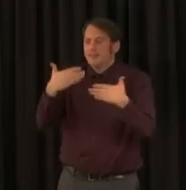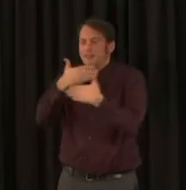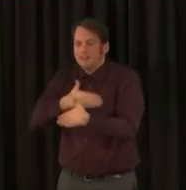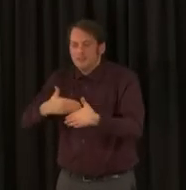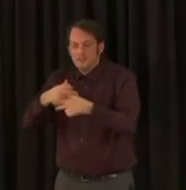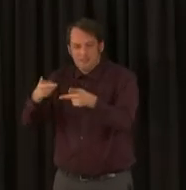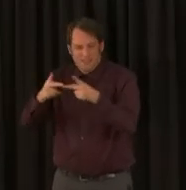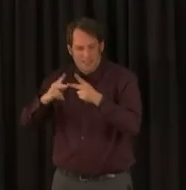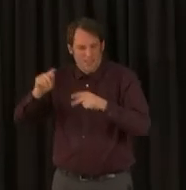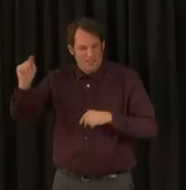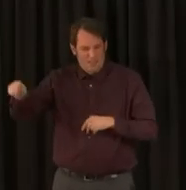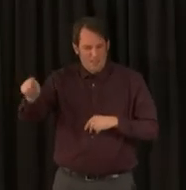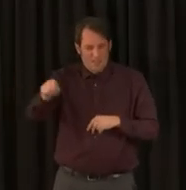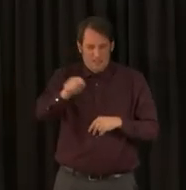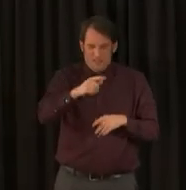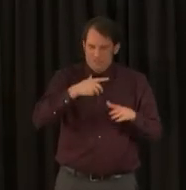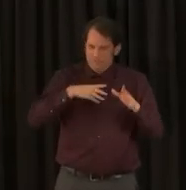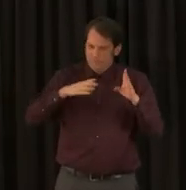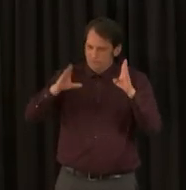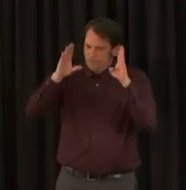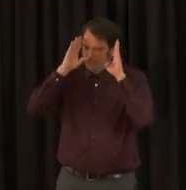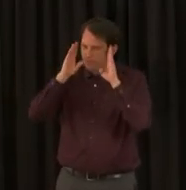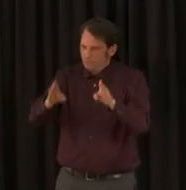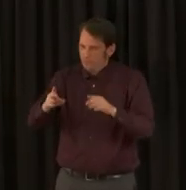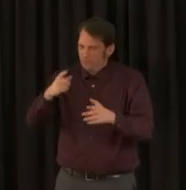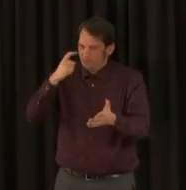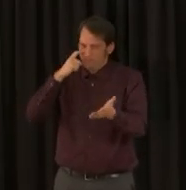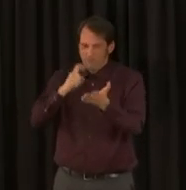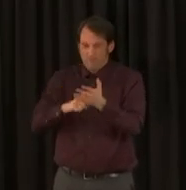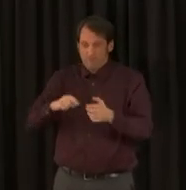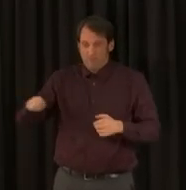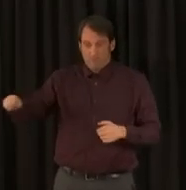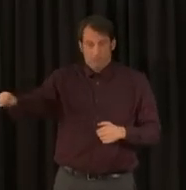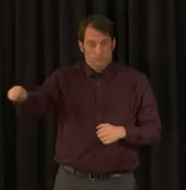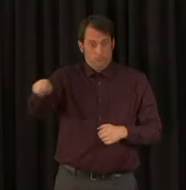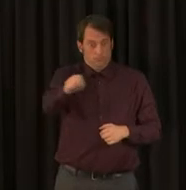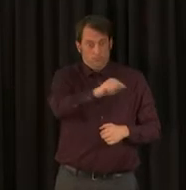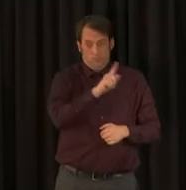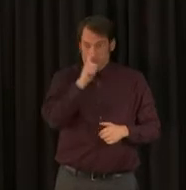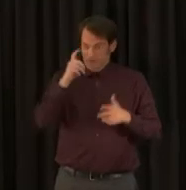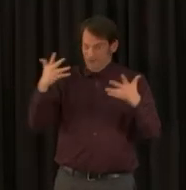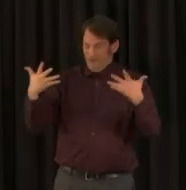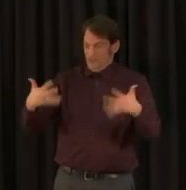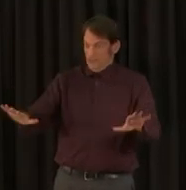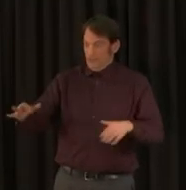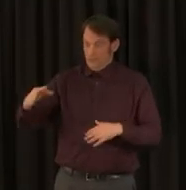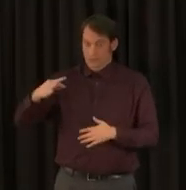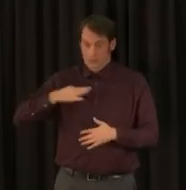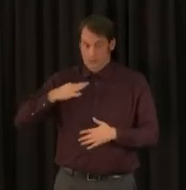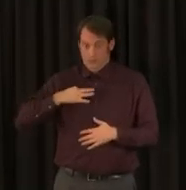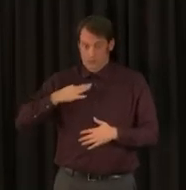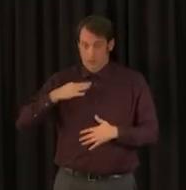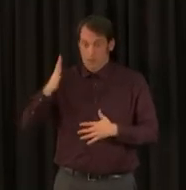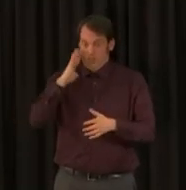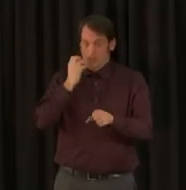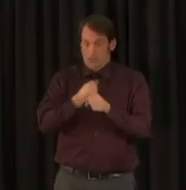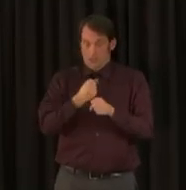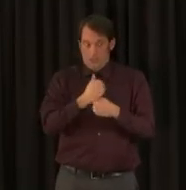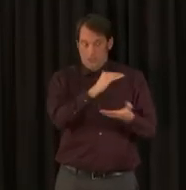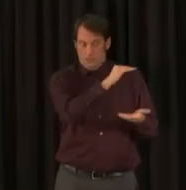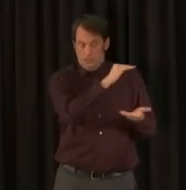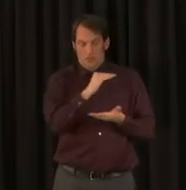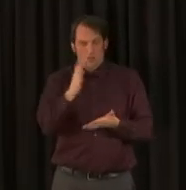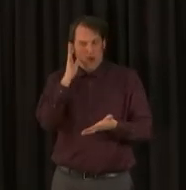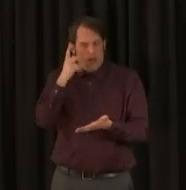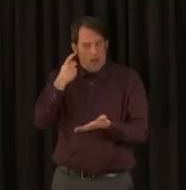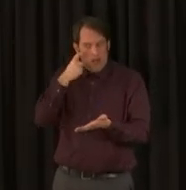week, they're actually being notified. All the applicants who had applied, who are going to get an award, are getting notified this week.